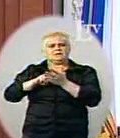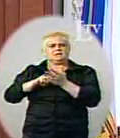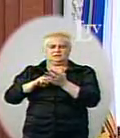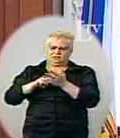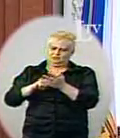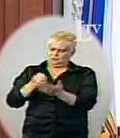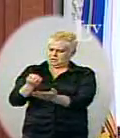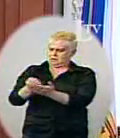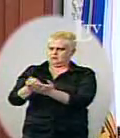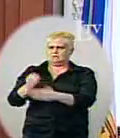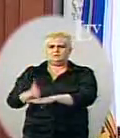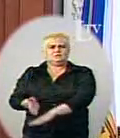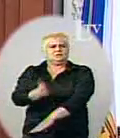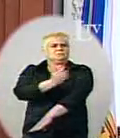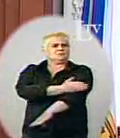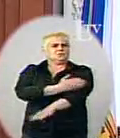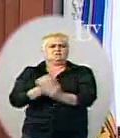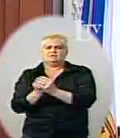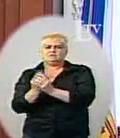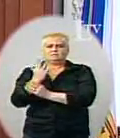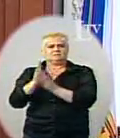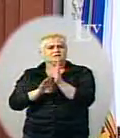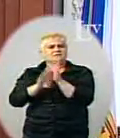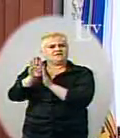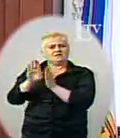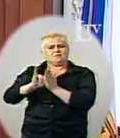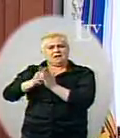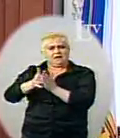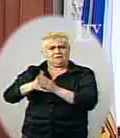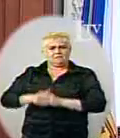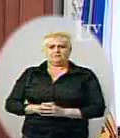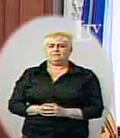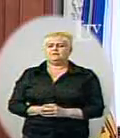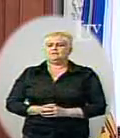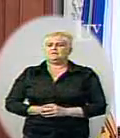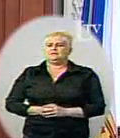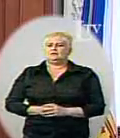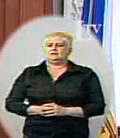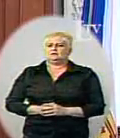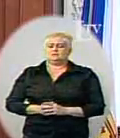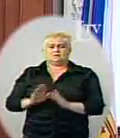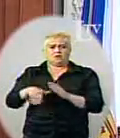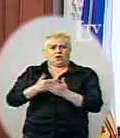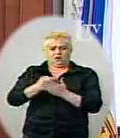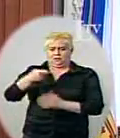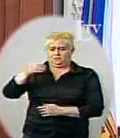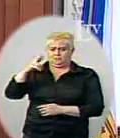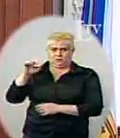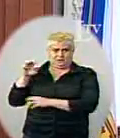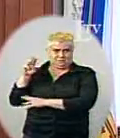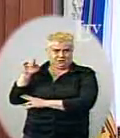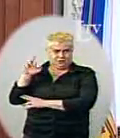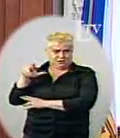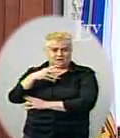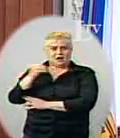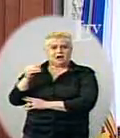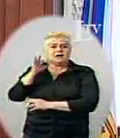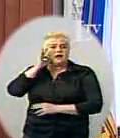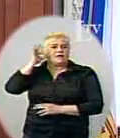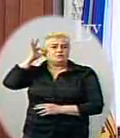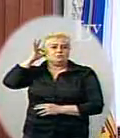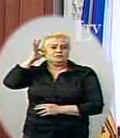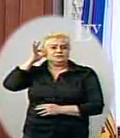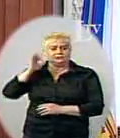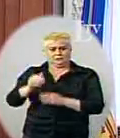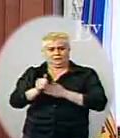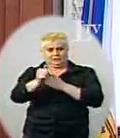national economy. And Canada's premiers and the national Aboriginal leaders will hold their annual